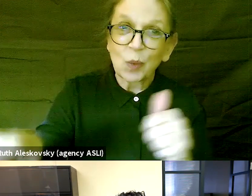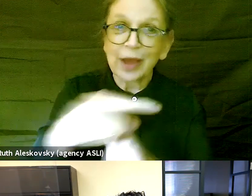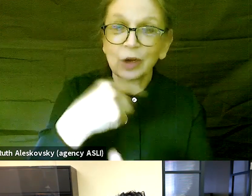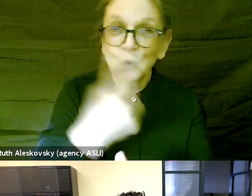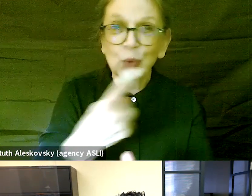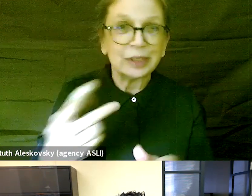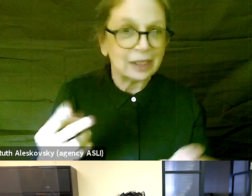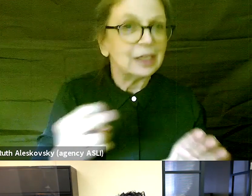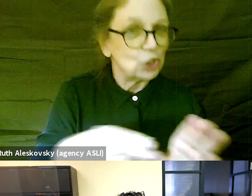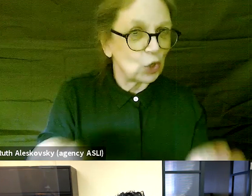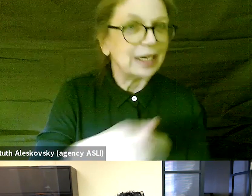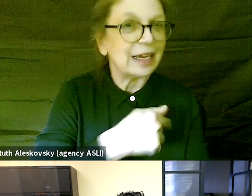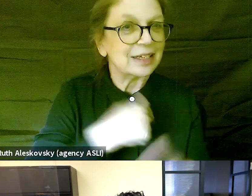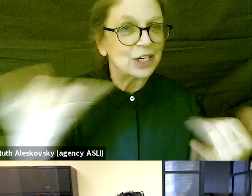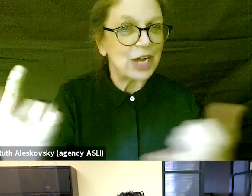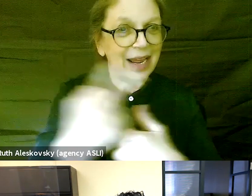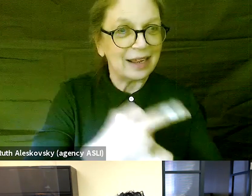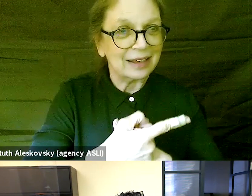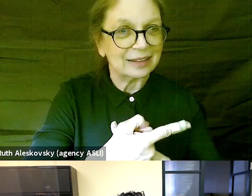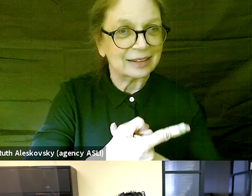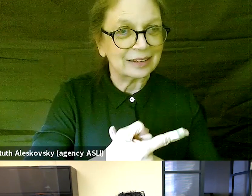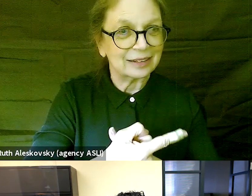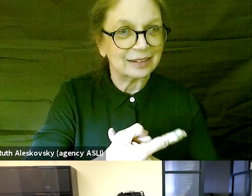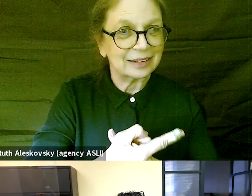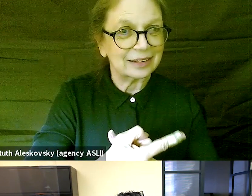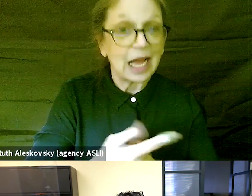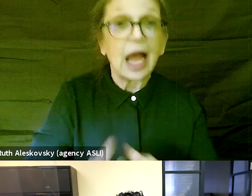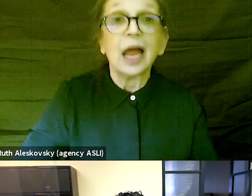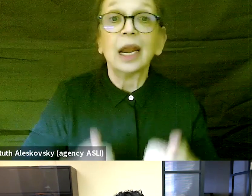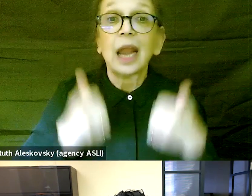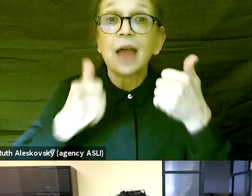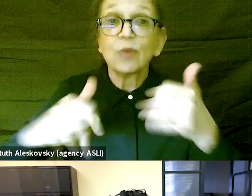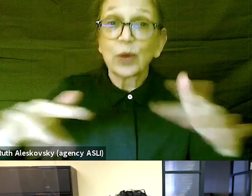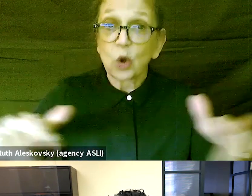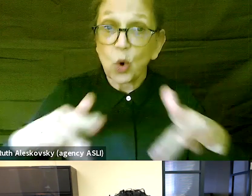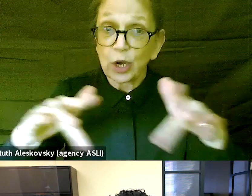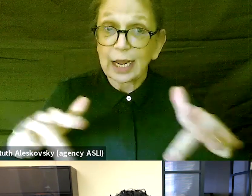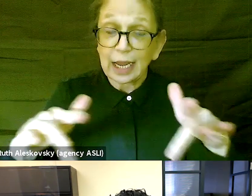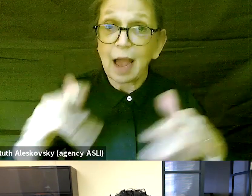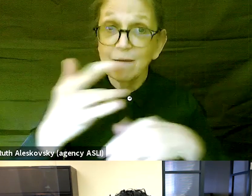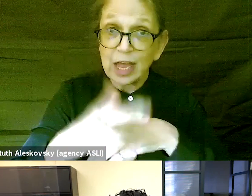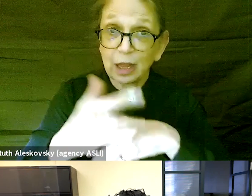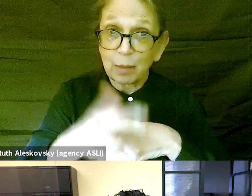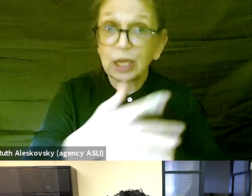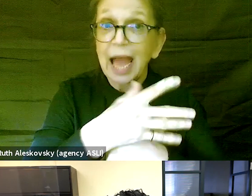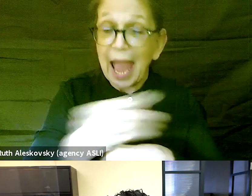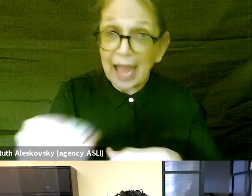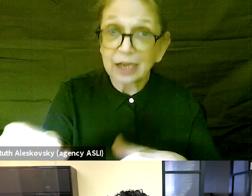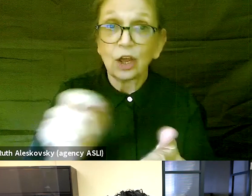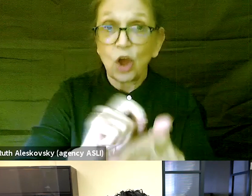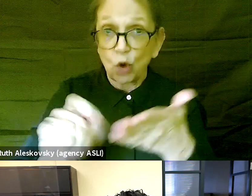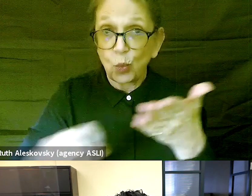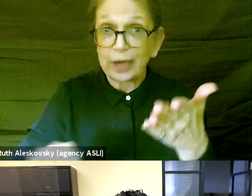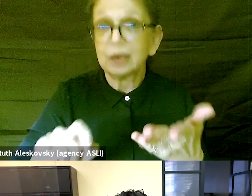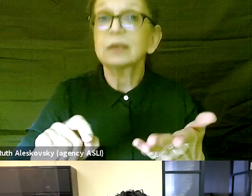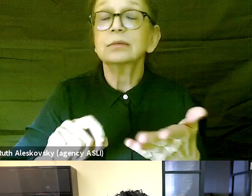this webinar today. A live recording of this will be made available, as well as a transcript. I will email